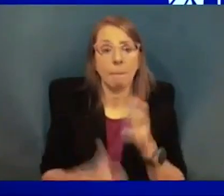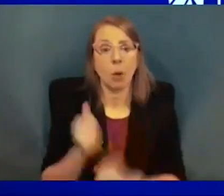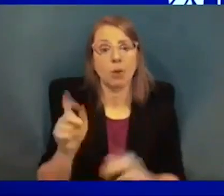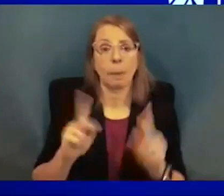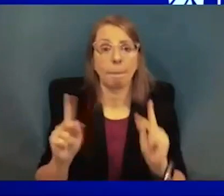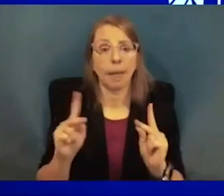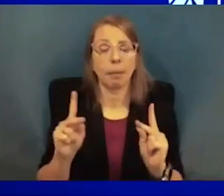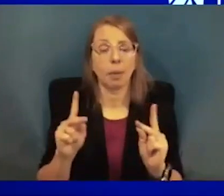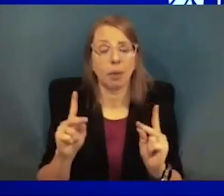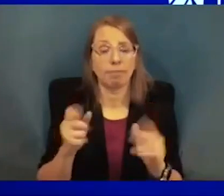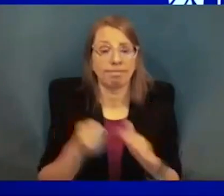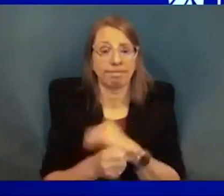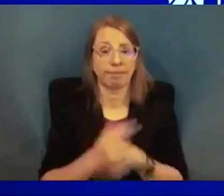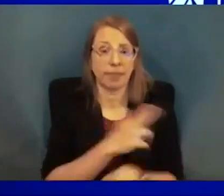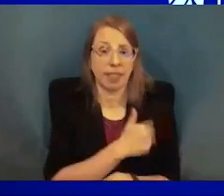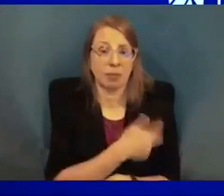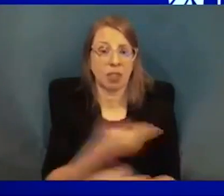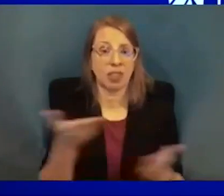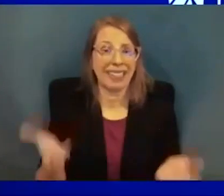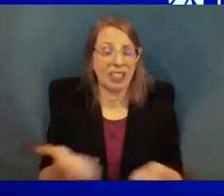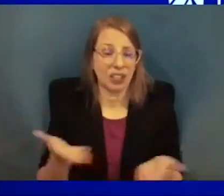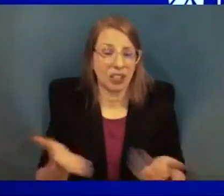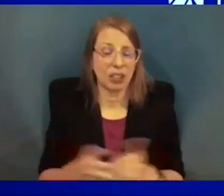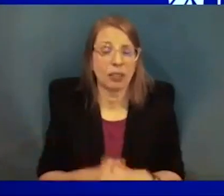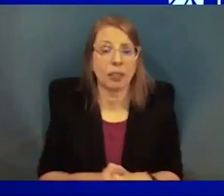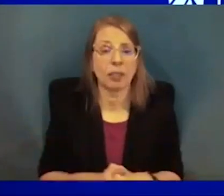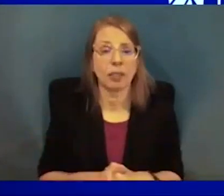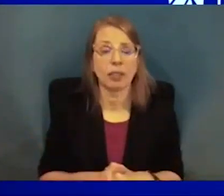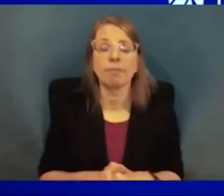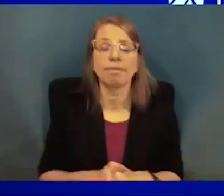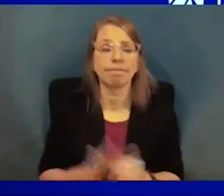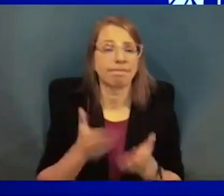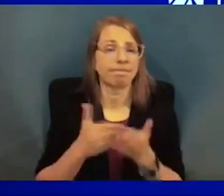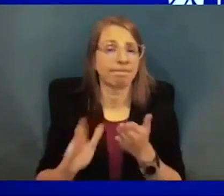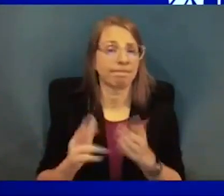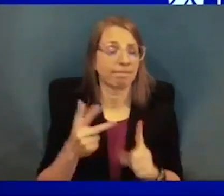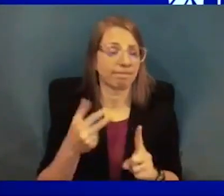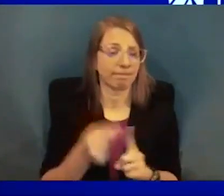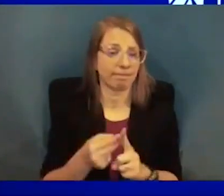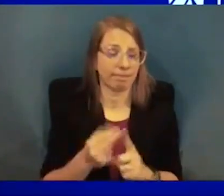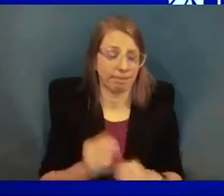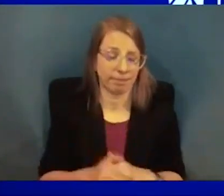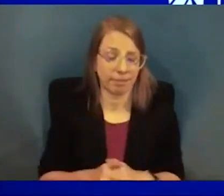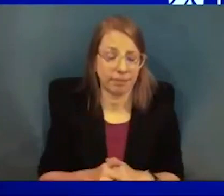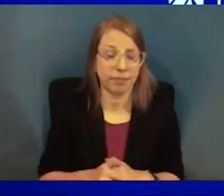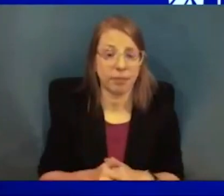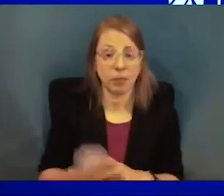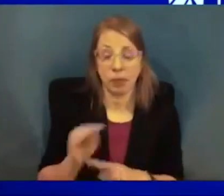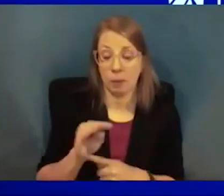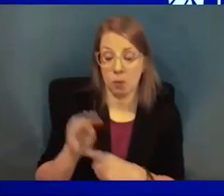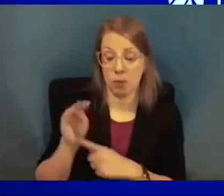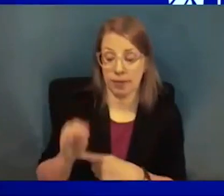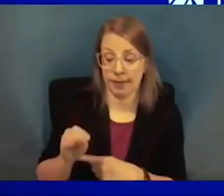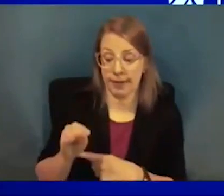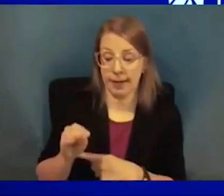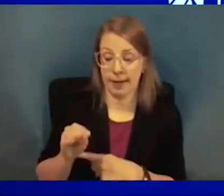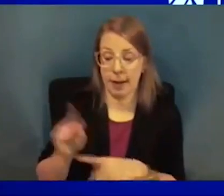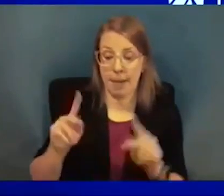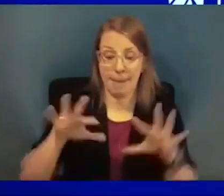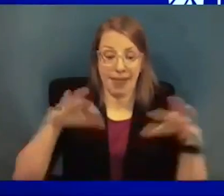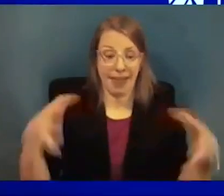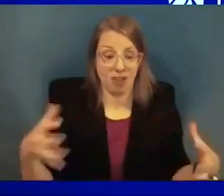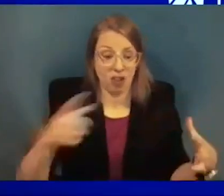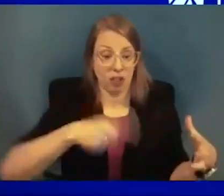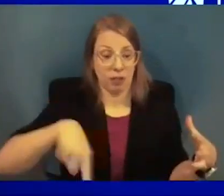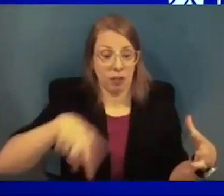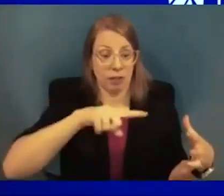seeing coming to the hospital are unvaccinated. As far as the percent of the population that's vaccinated and the